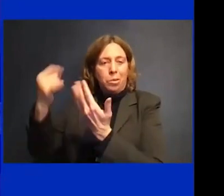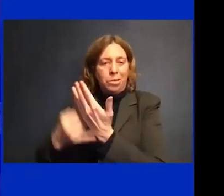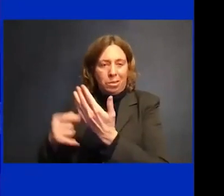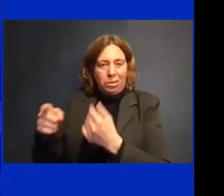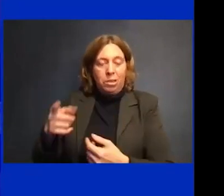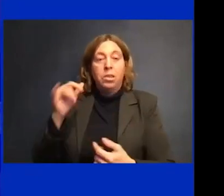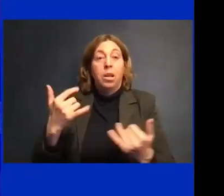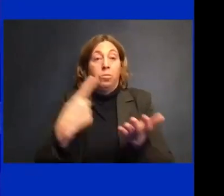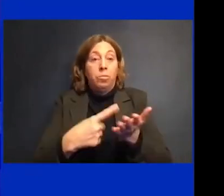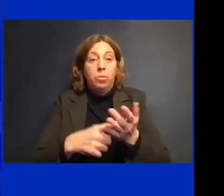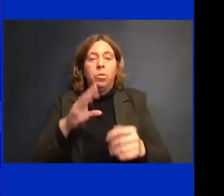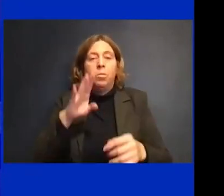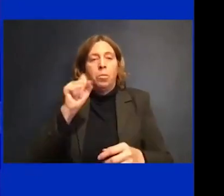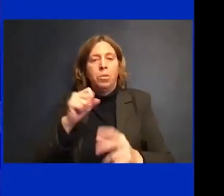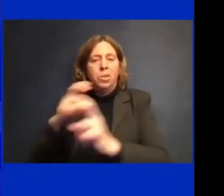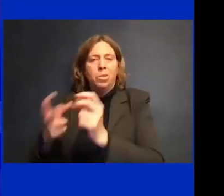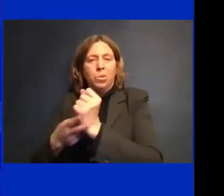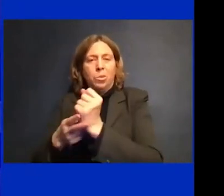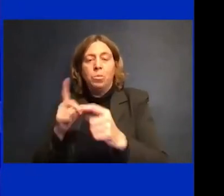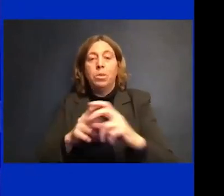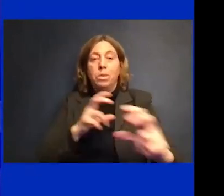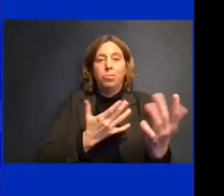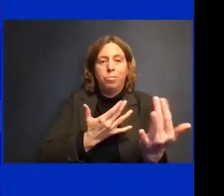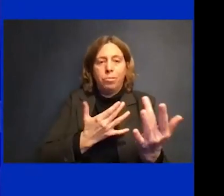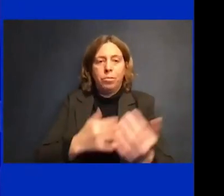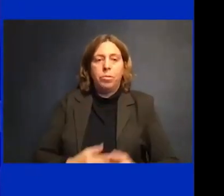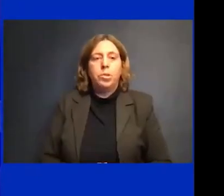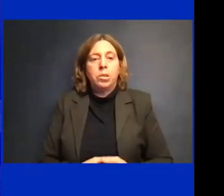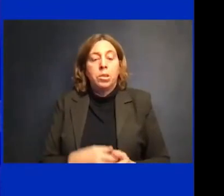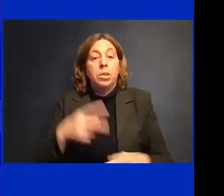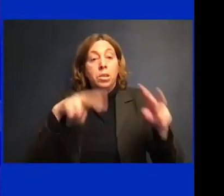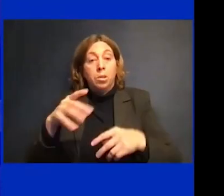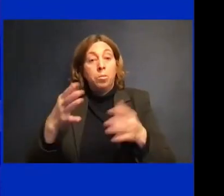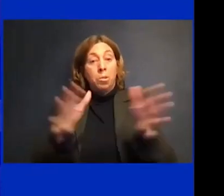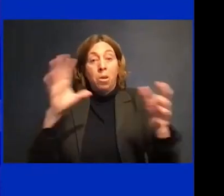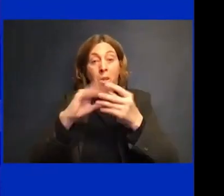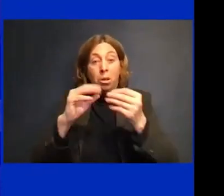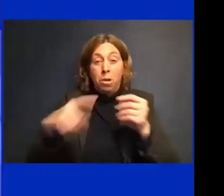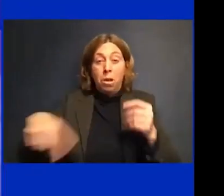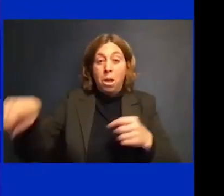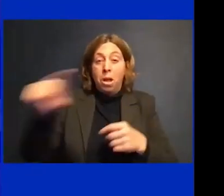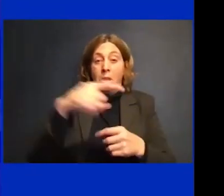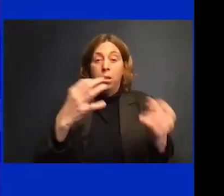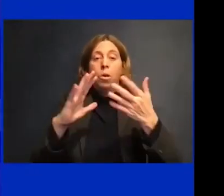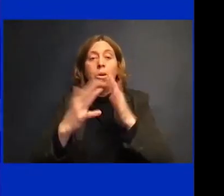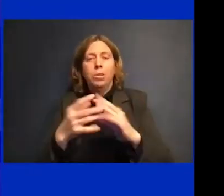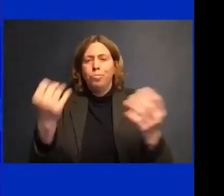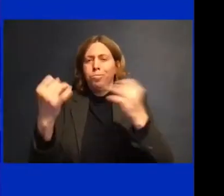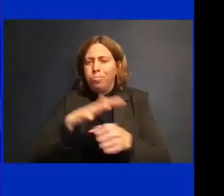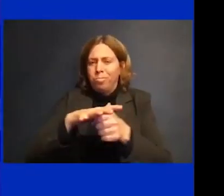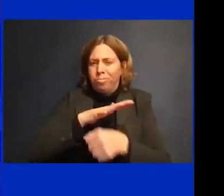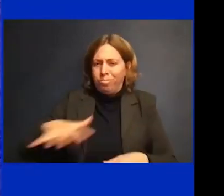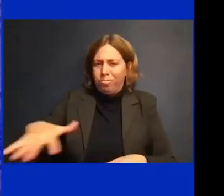Bus storage and staging. In consideration of the public comments and local community feedback